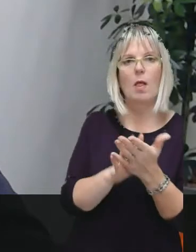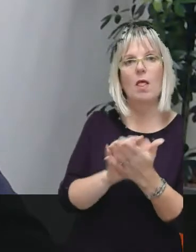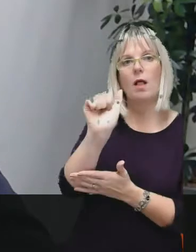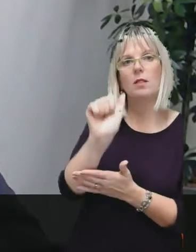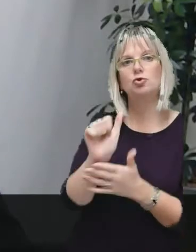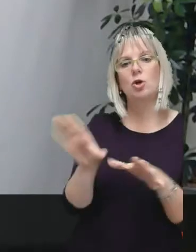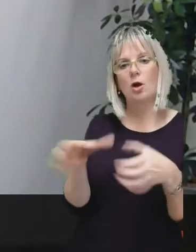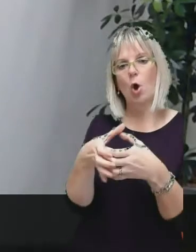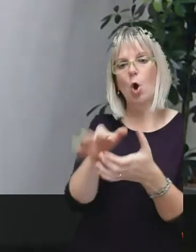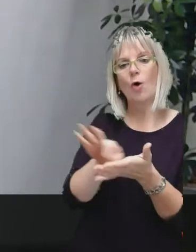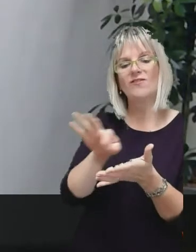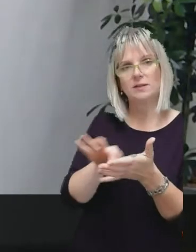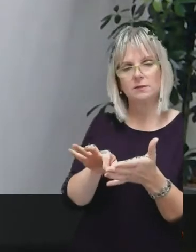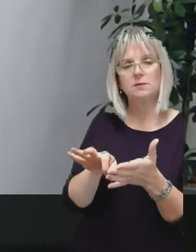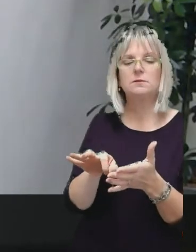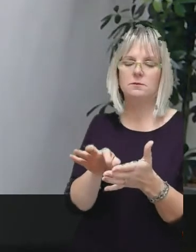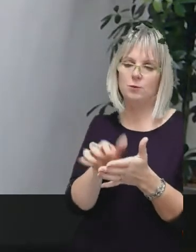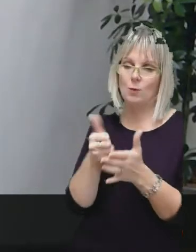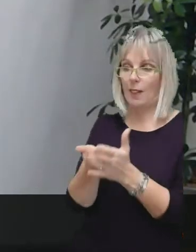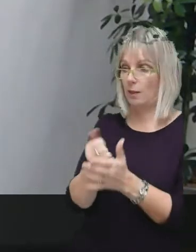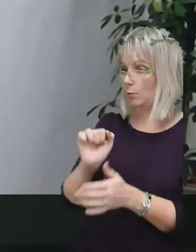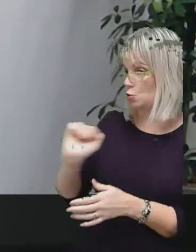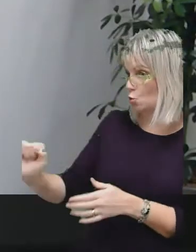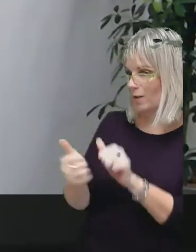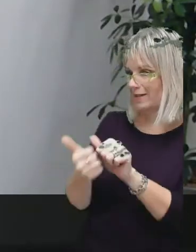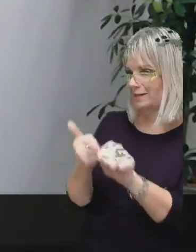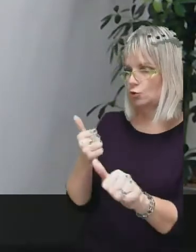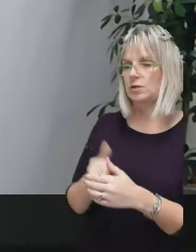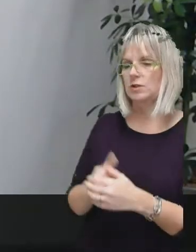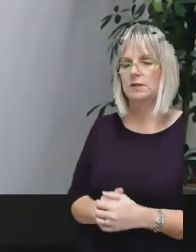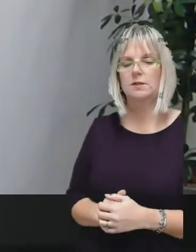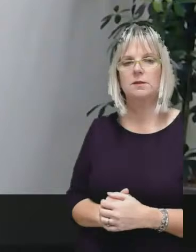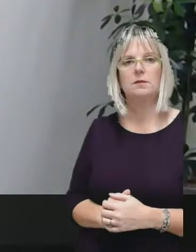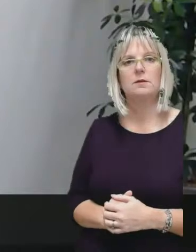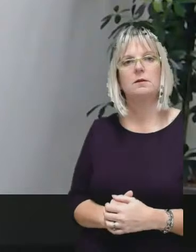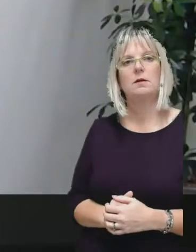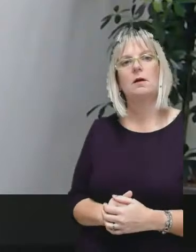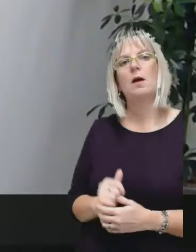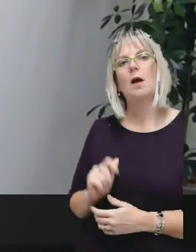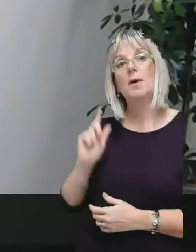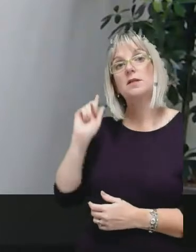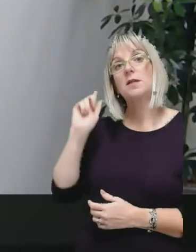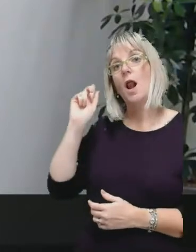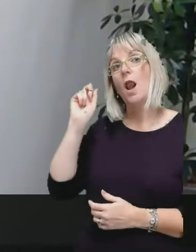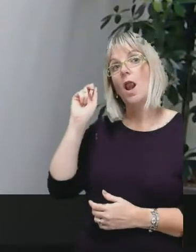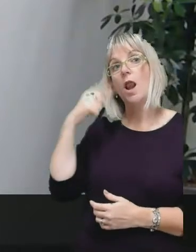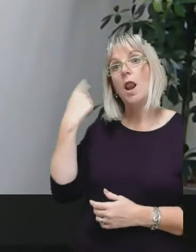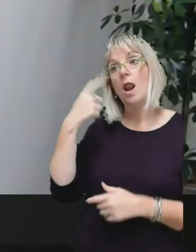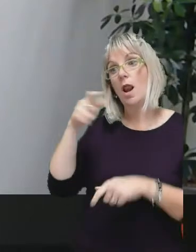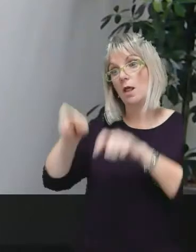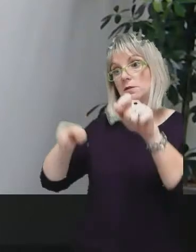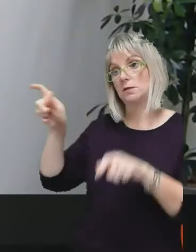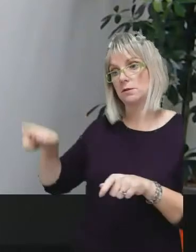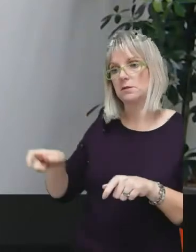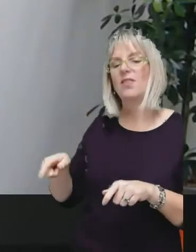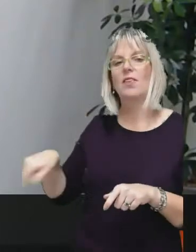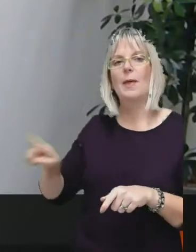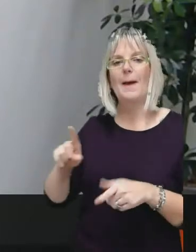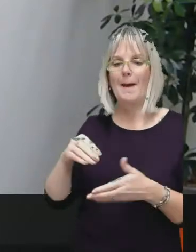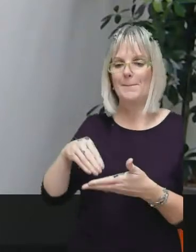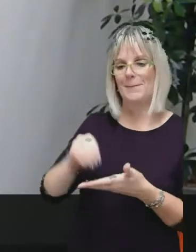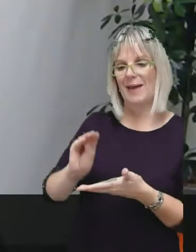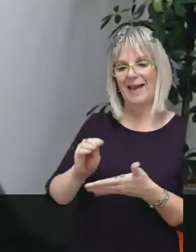talking about. But also, Londoners have been so incredibly generous in relation to the Pay It Forward scheme, £1.5